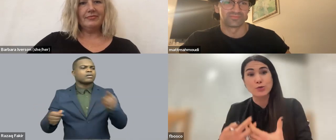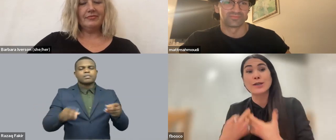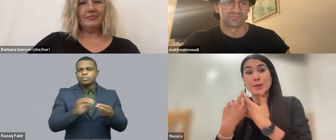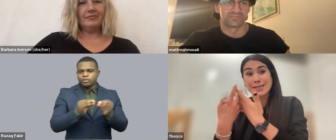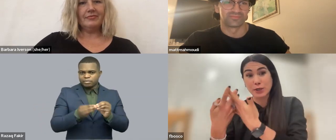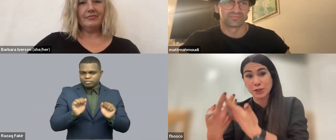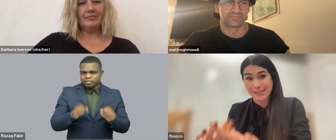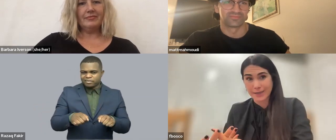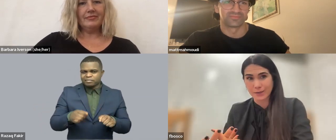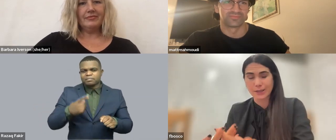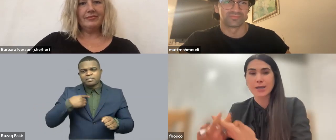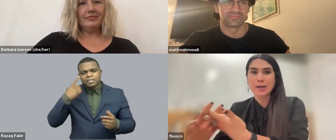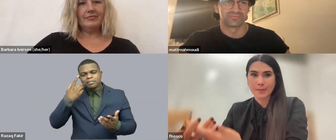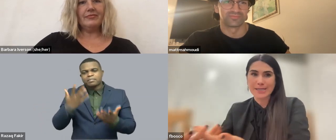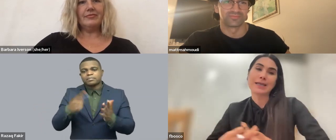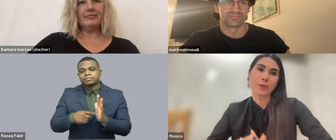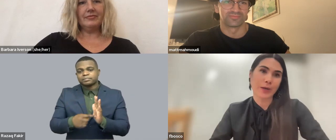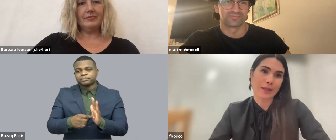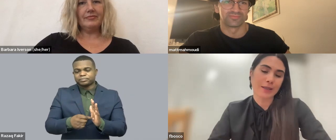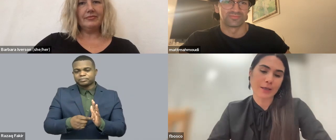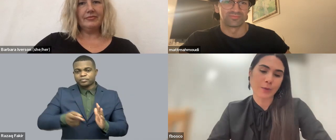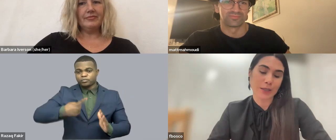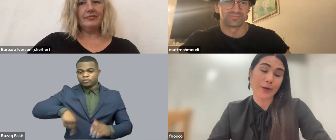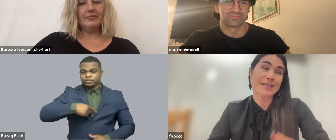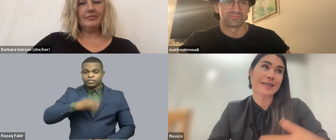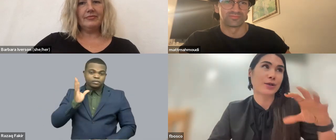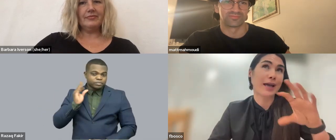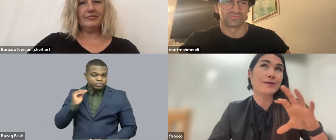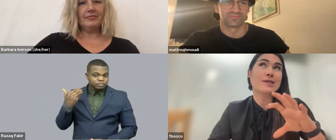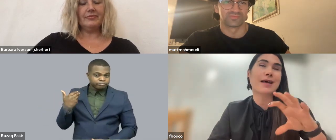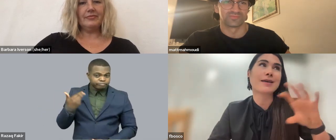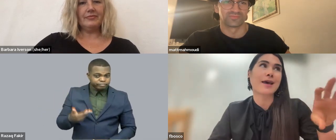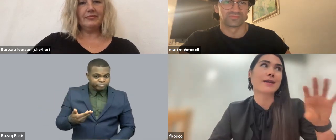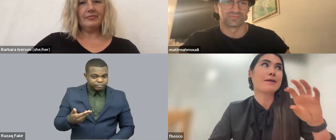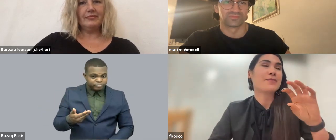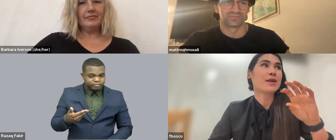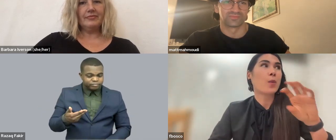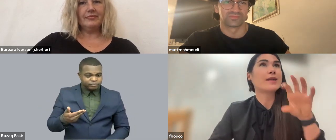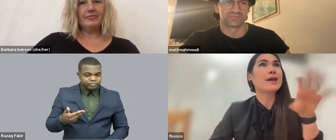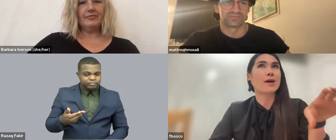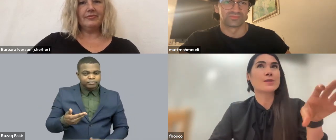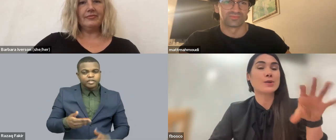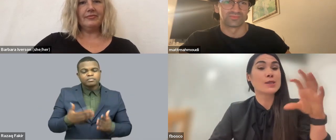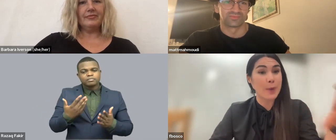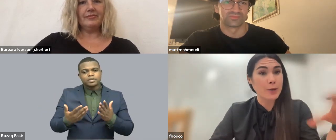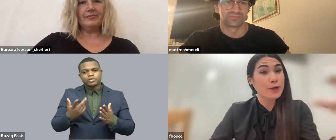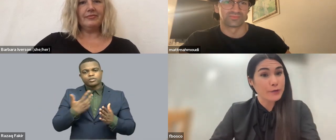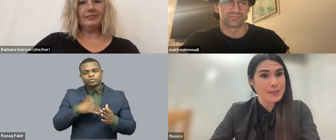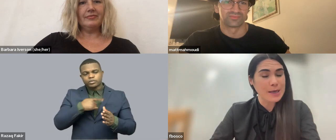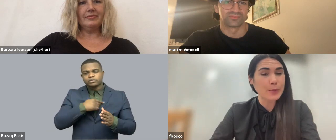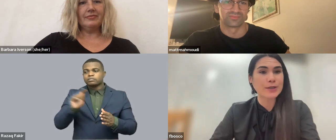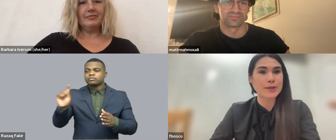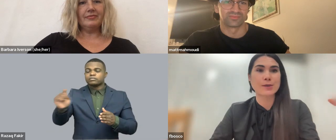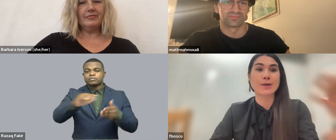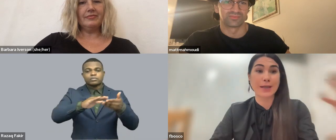but also to try to establish a dialogue, basically with the private sector. I have to say that when it comes to spyware,